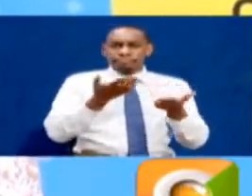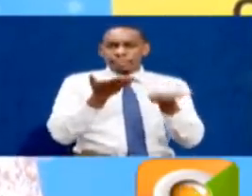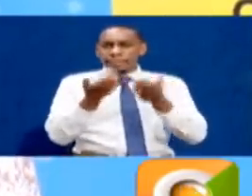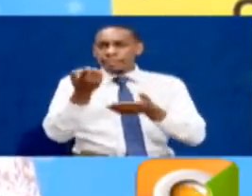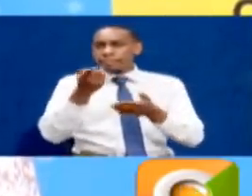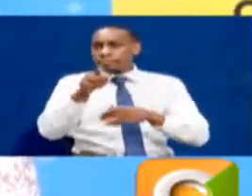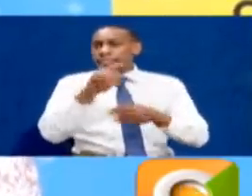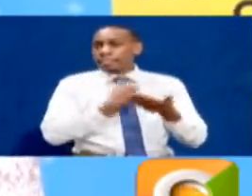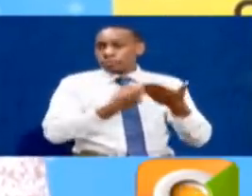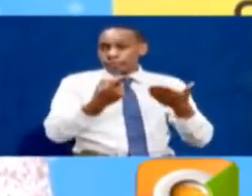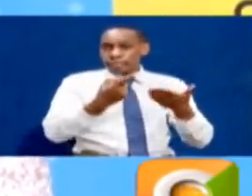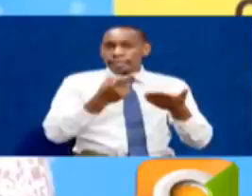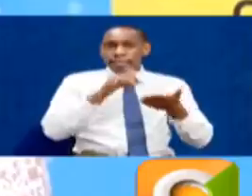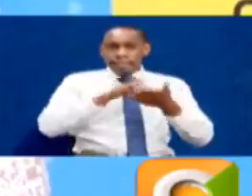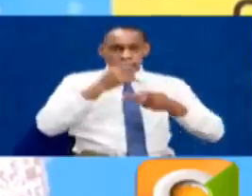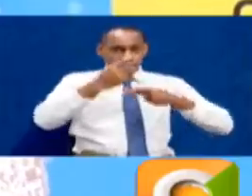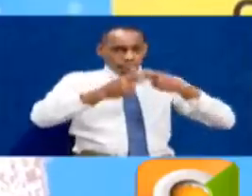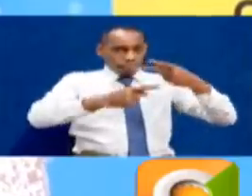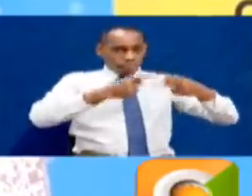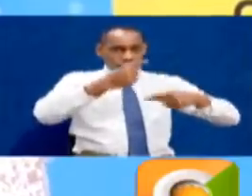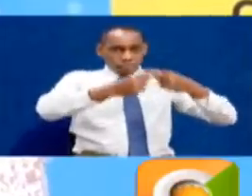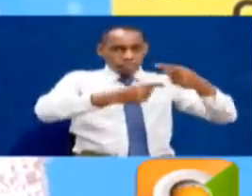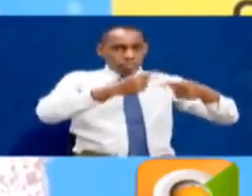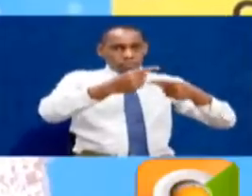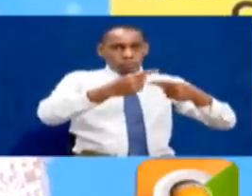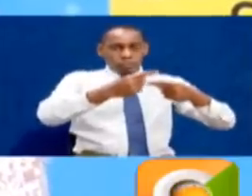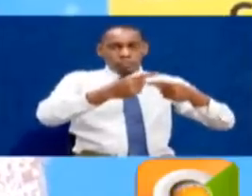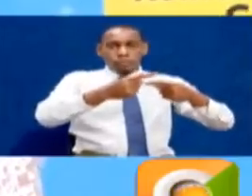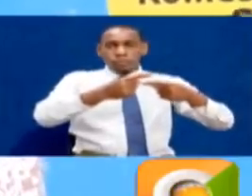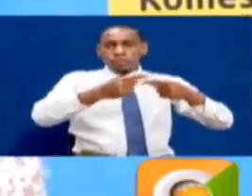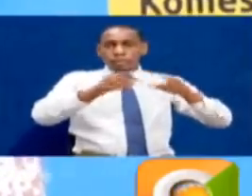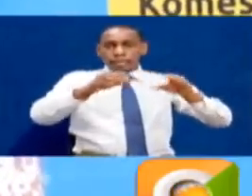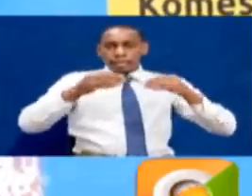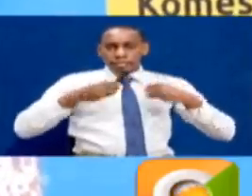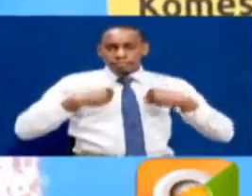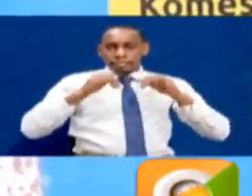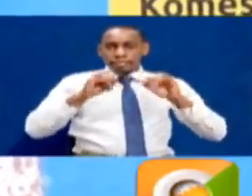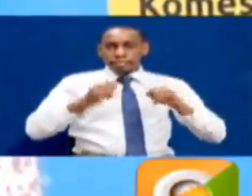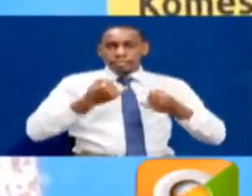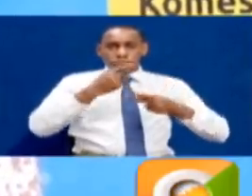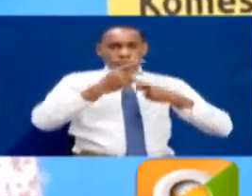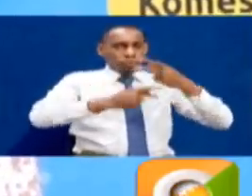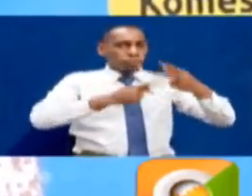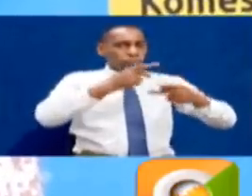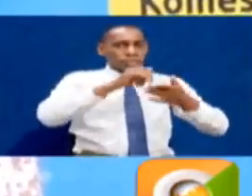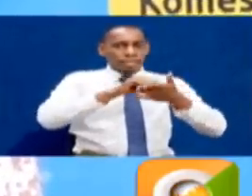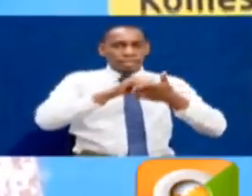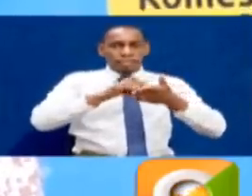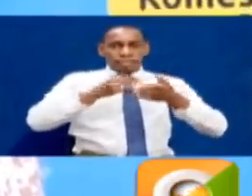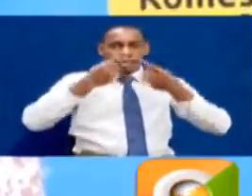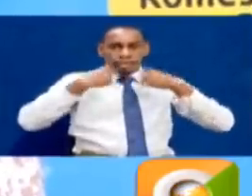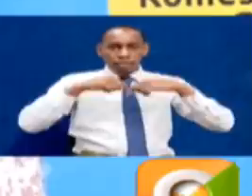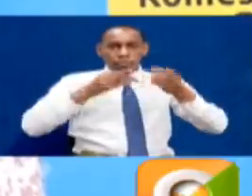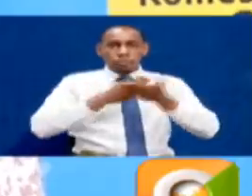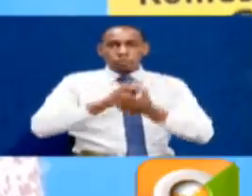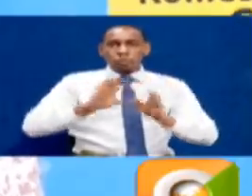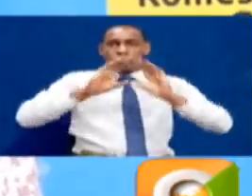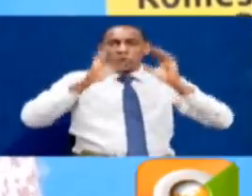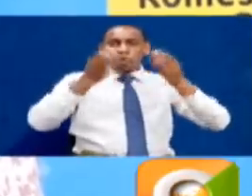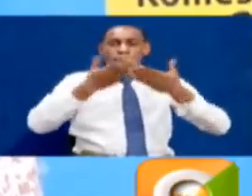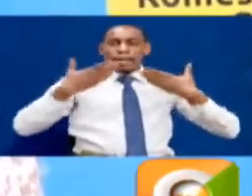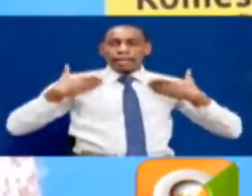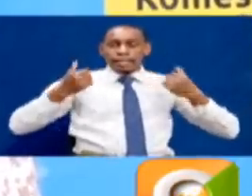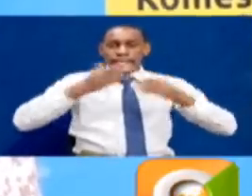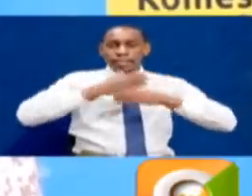week, we are in the process of adopting new protocols that have been issued by the World Health